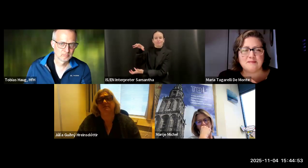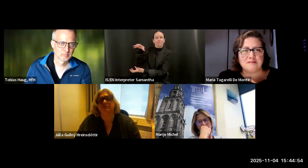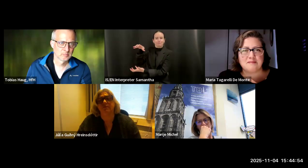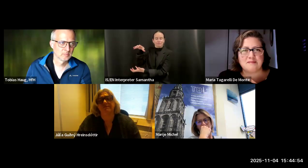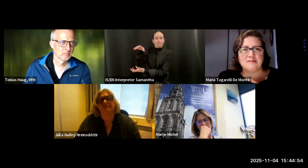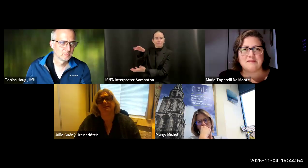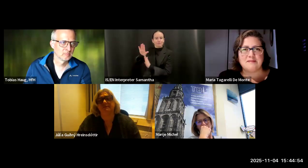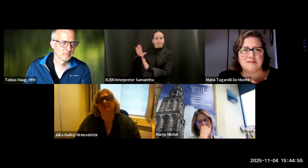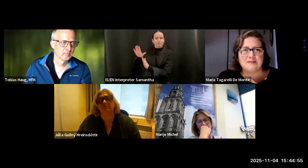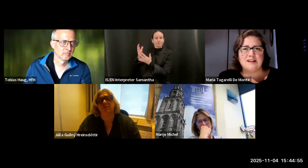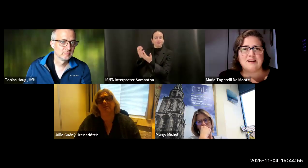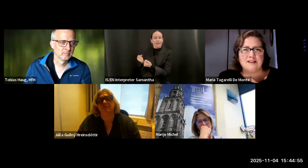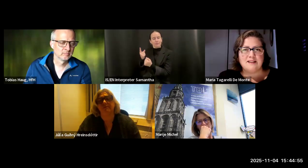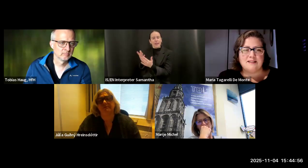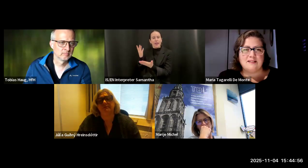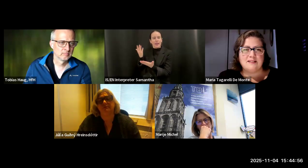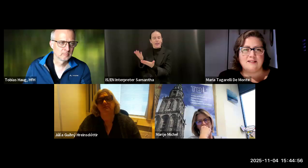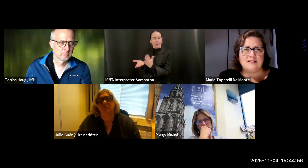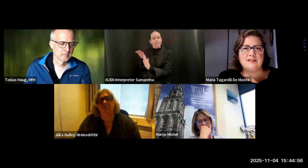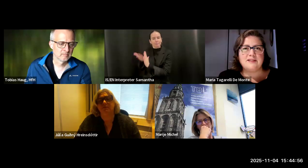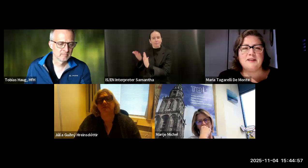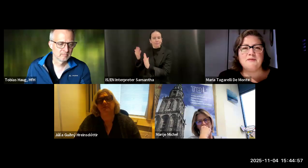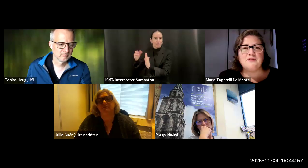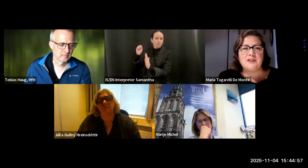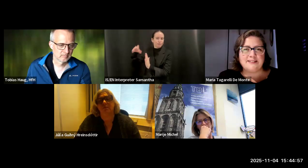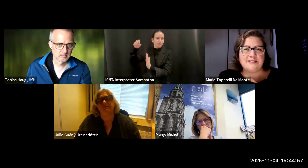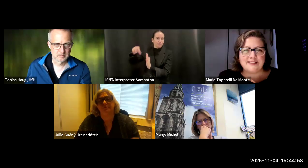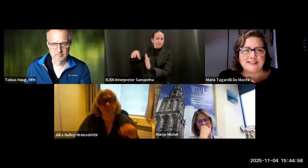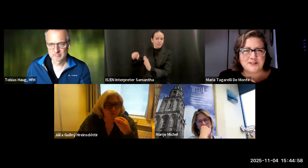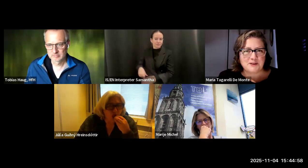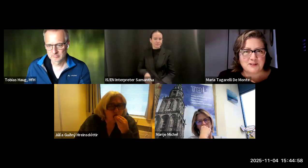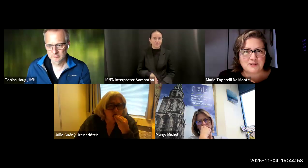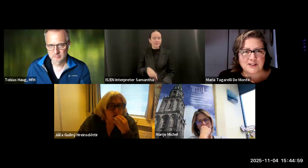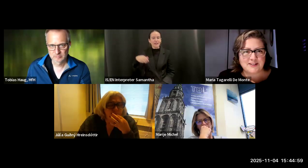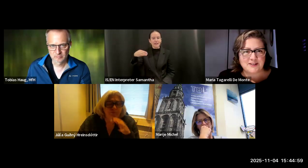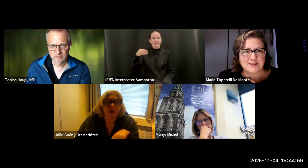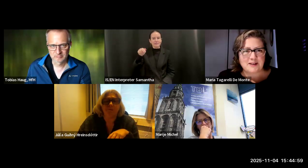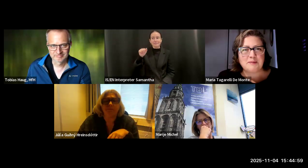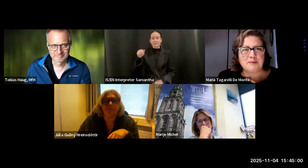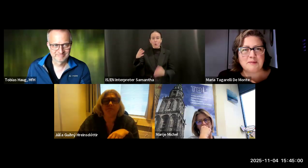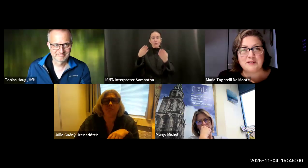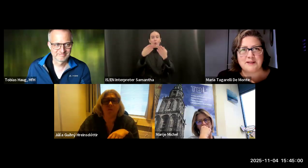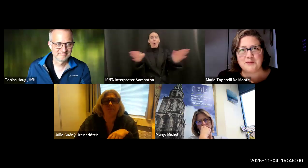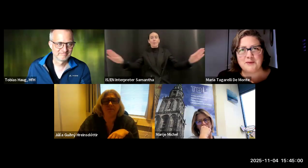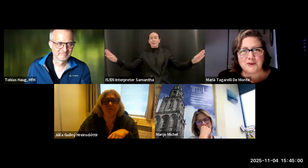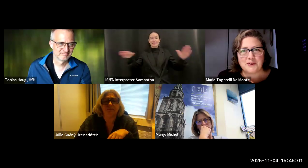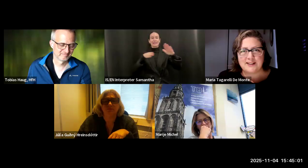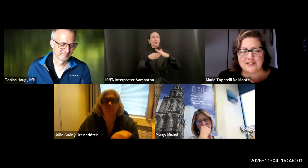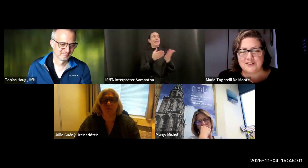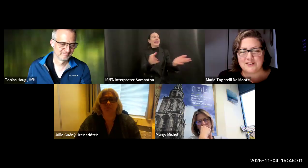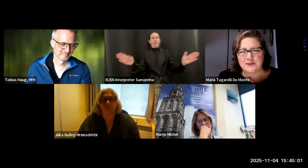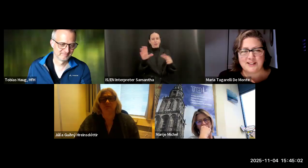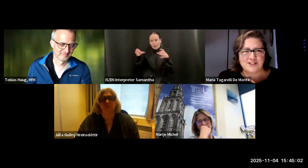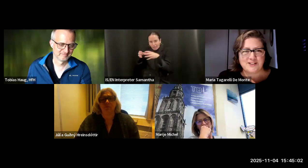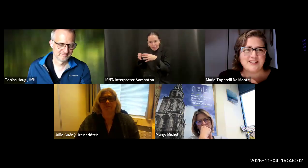they update regularly also. So set them free, set these stories free so that people can use them to